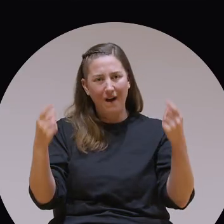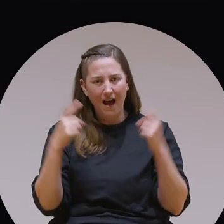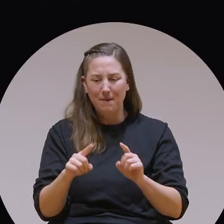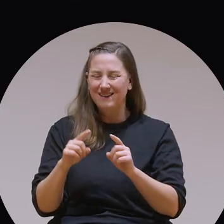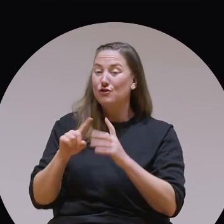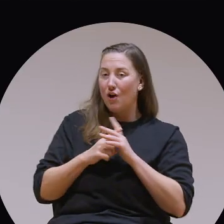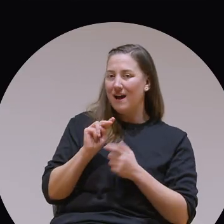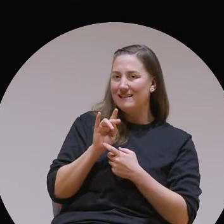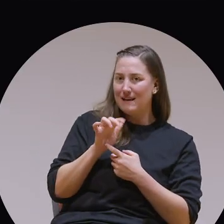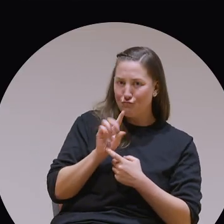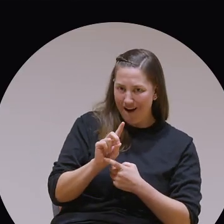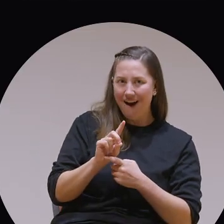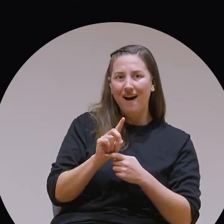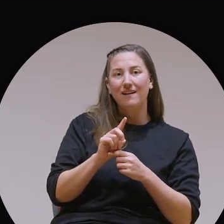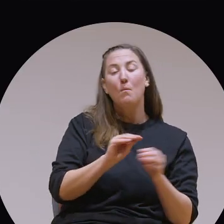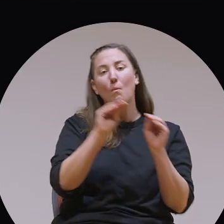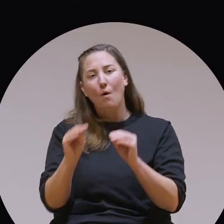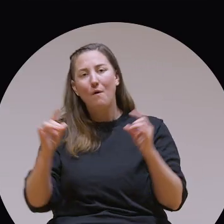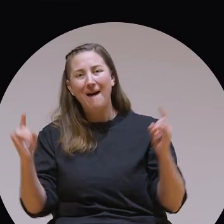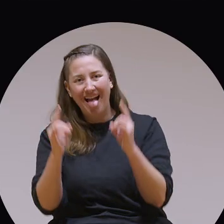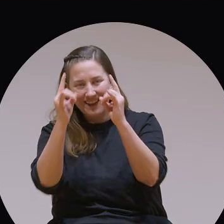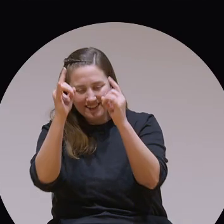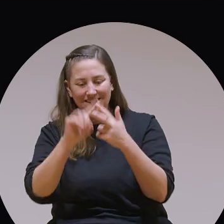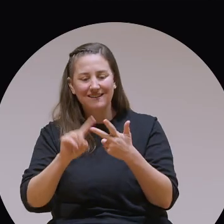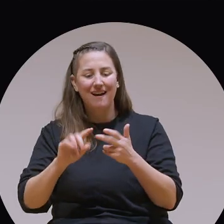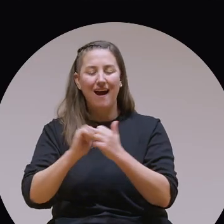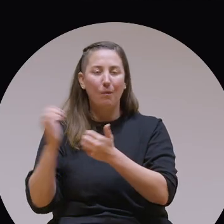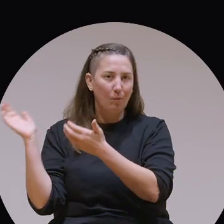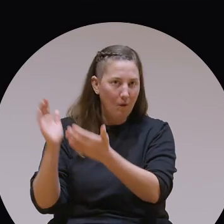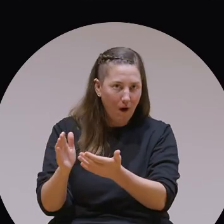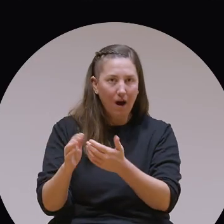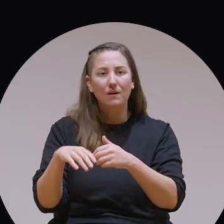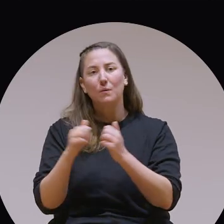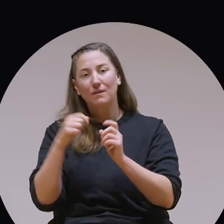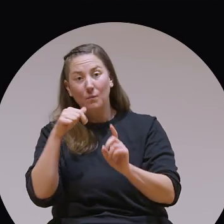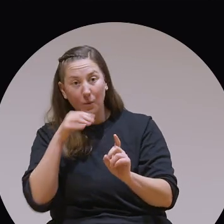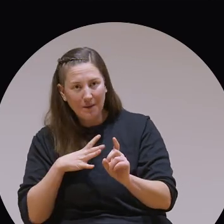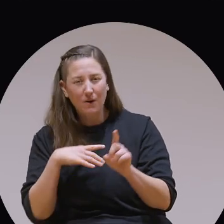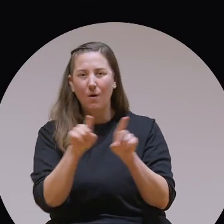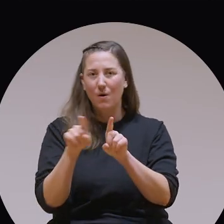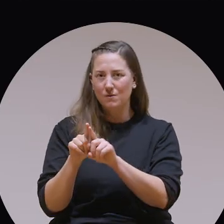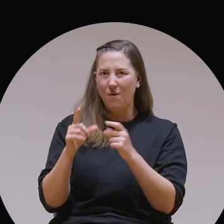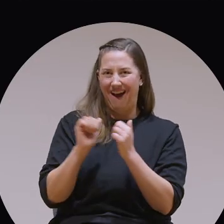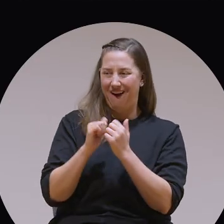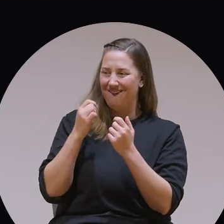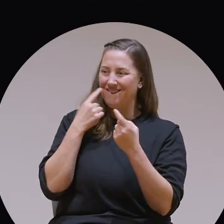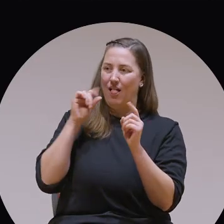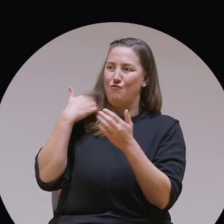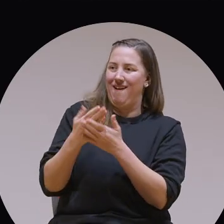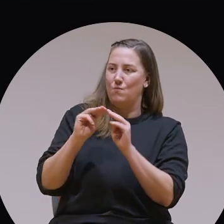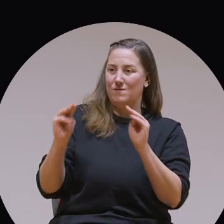they were cut out of the walls of the palace, how they went to England, were in a manor house in Dorset, and then went to the Rockefellers into the museum, because